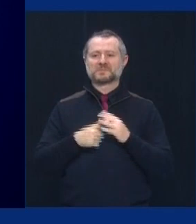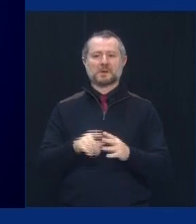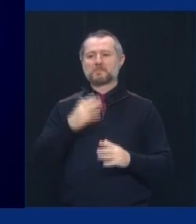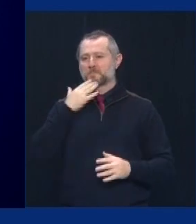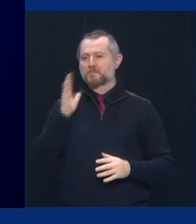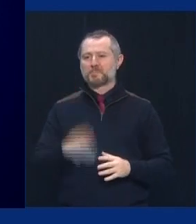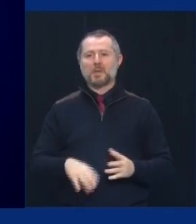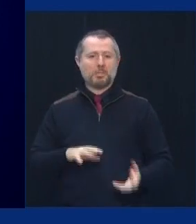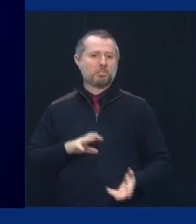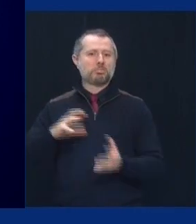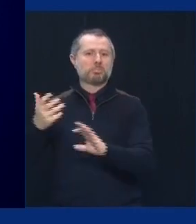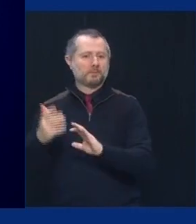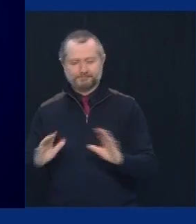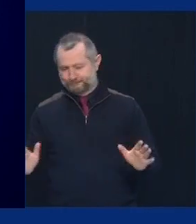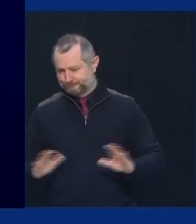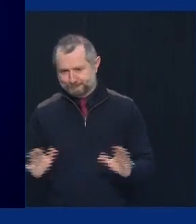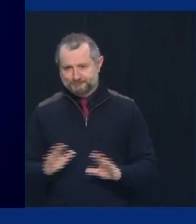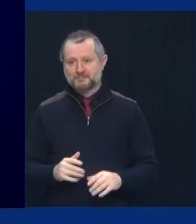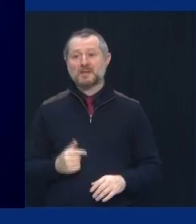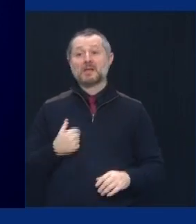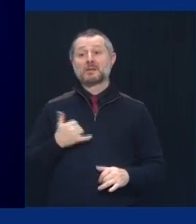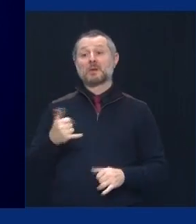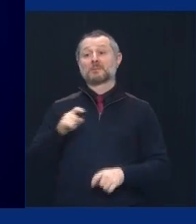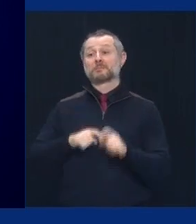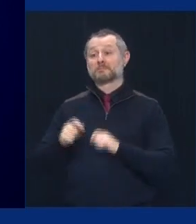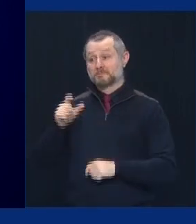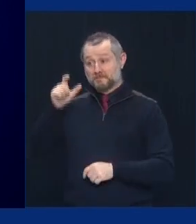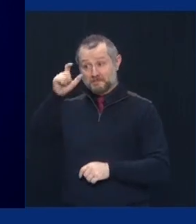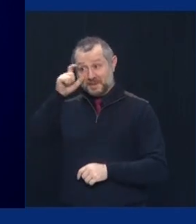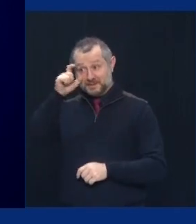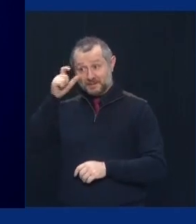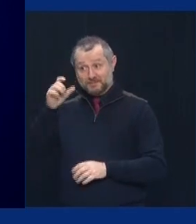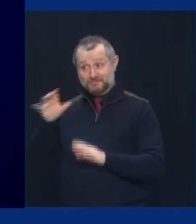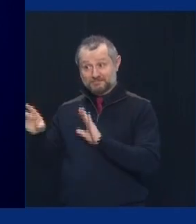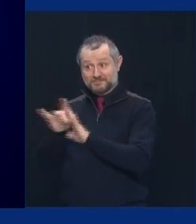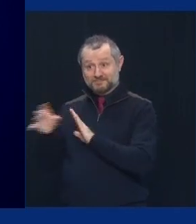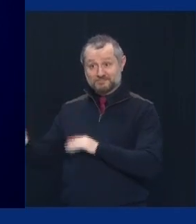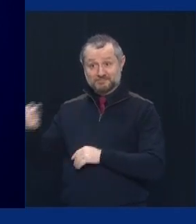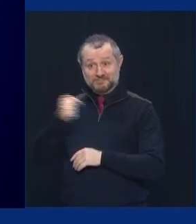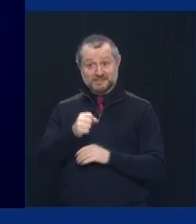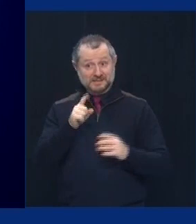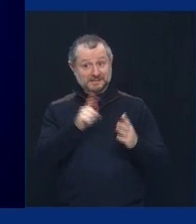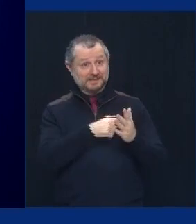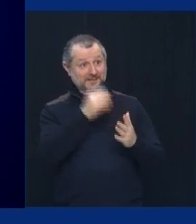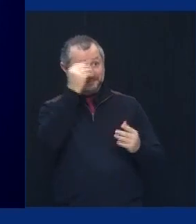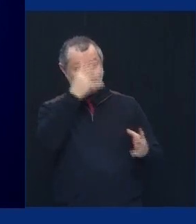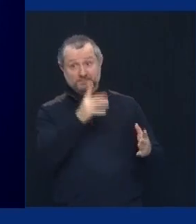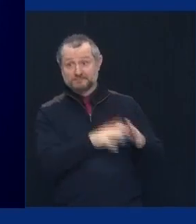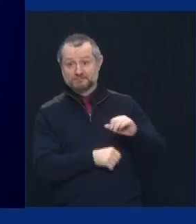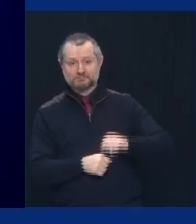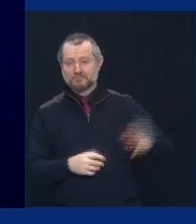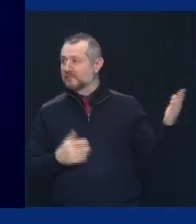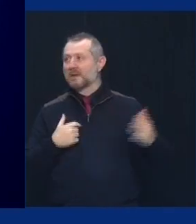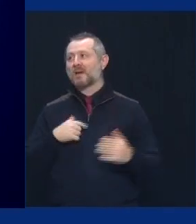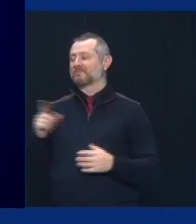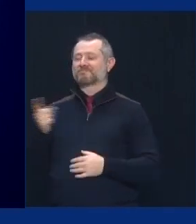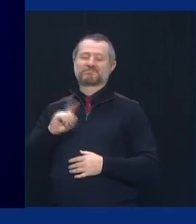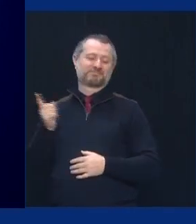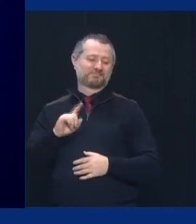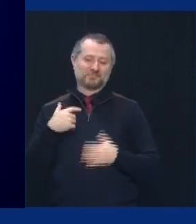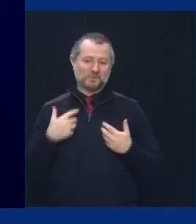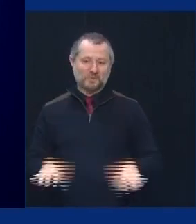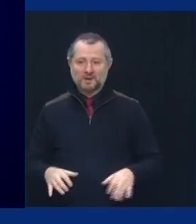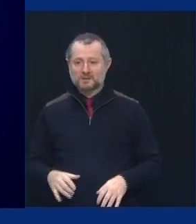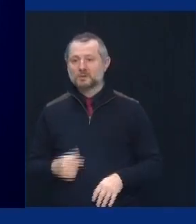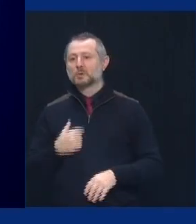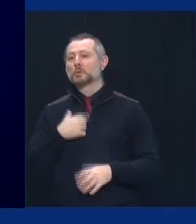shouldn't be that newly elected President Joe Biden is going to have to correct a mistake so early. So we'll do it right, and